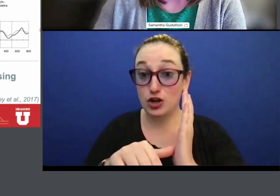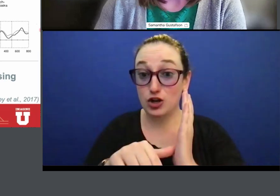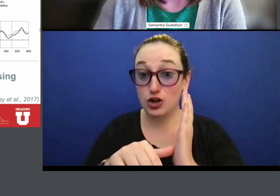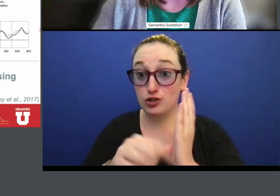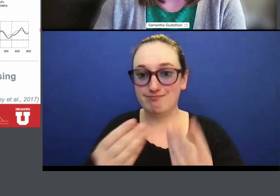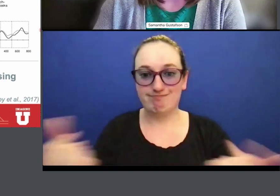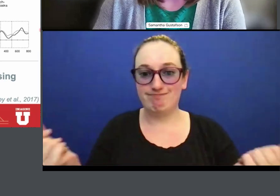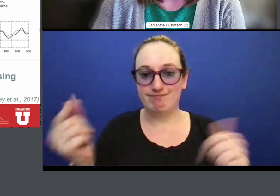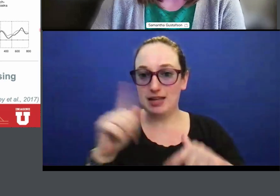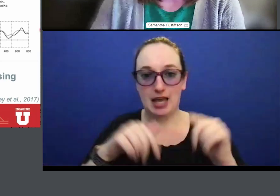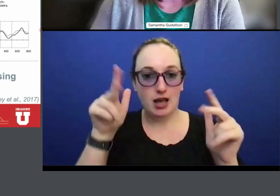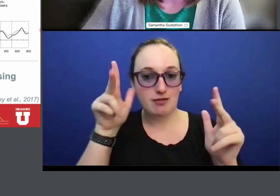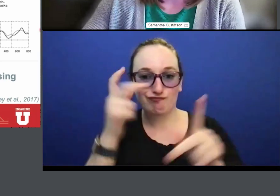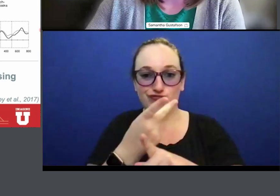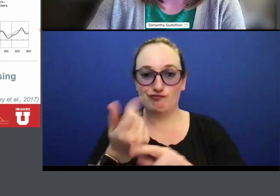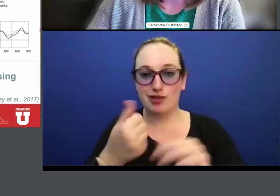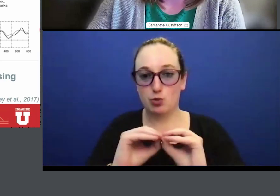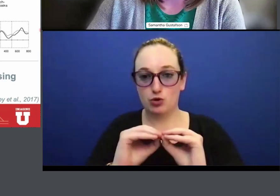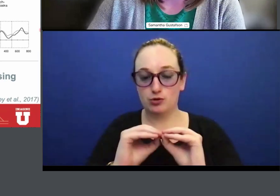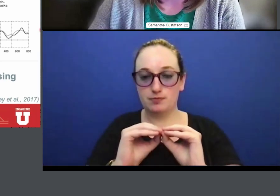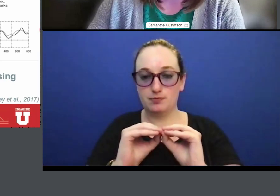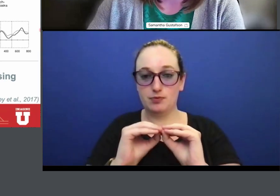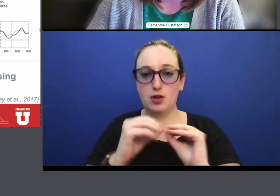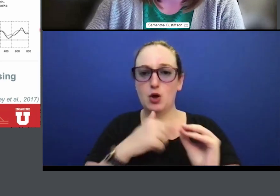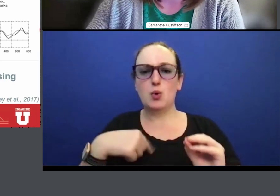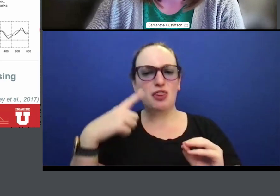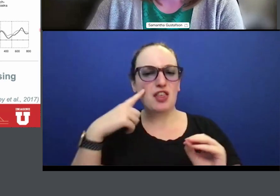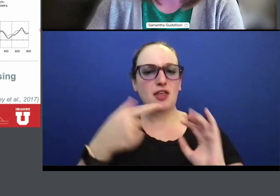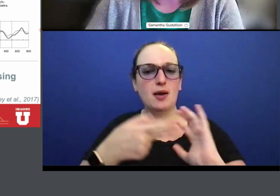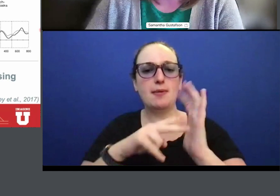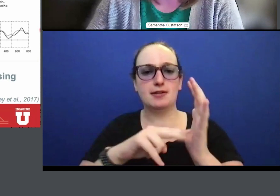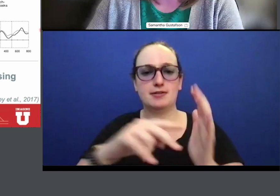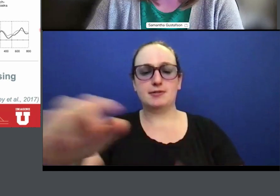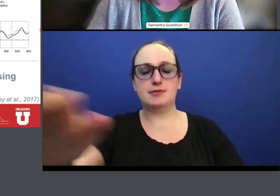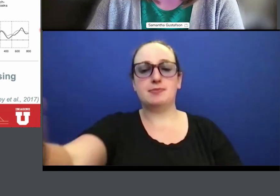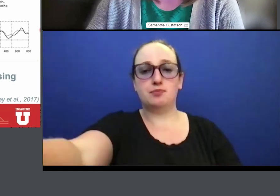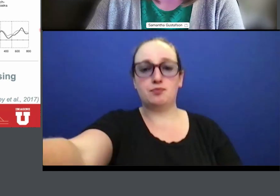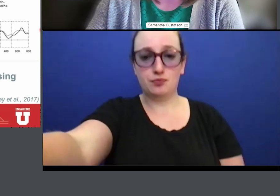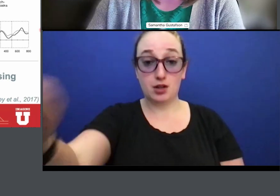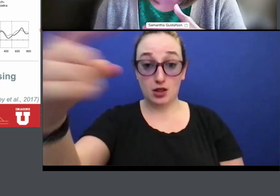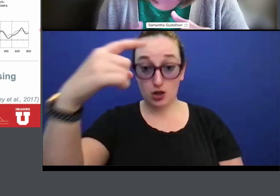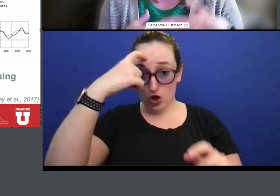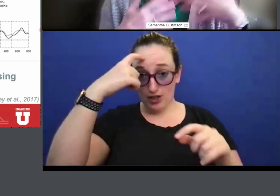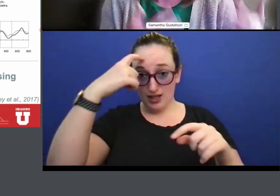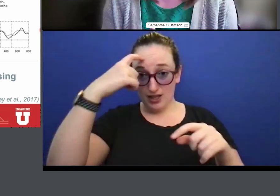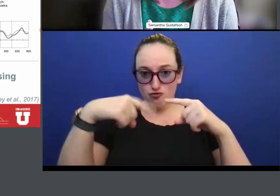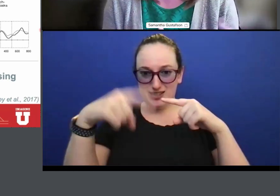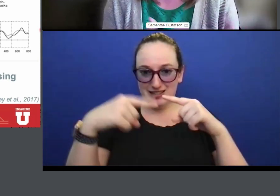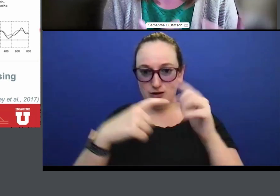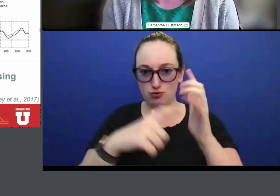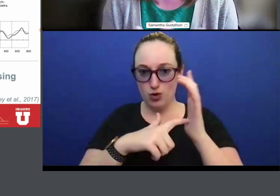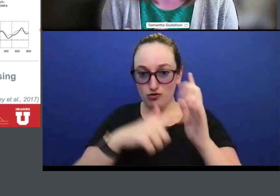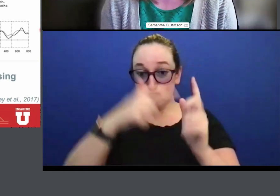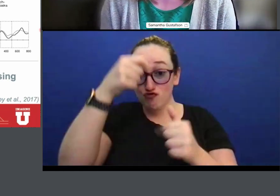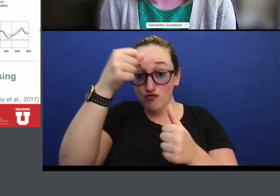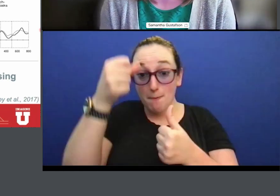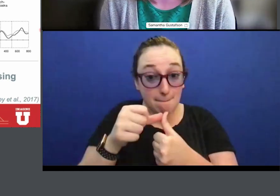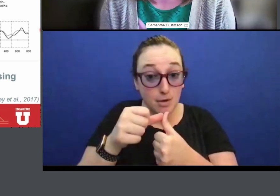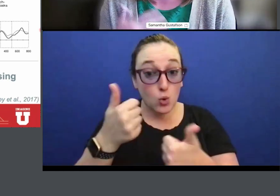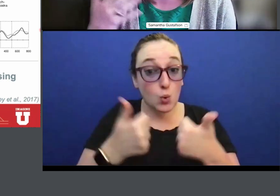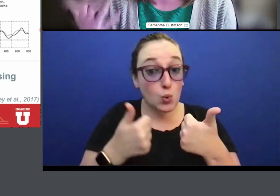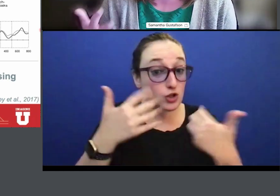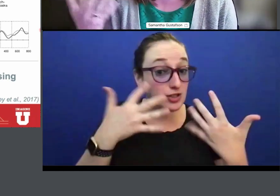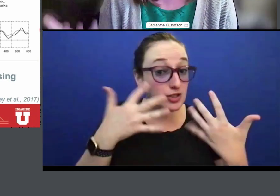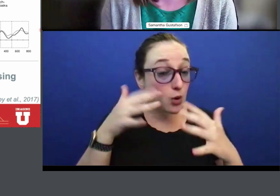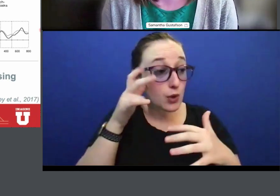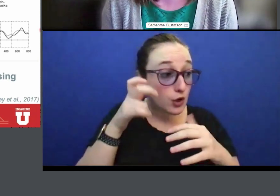so we understand this to mean that the cognitive processing that is required to remember what sound you've been listening to